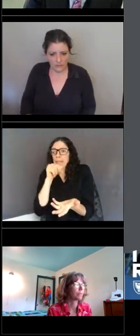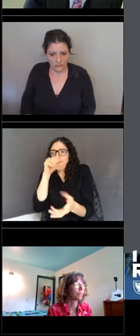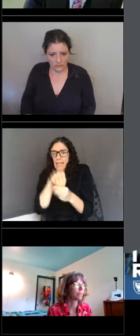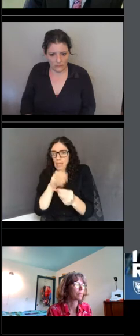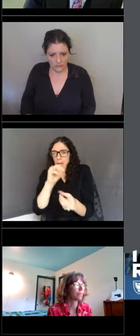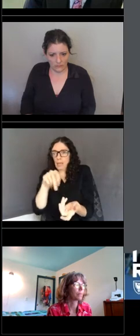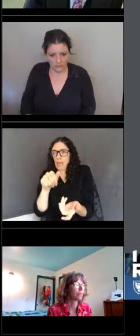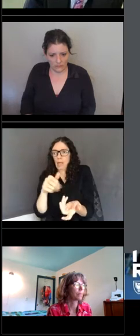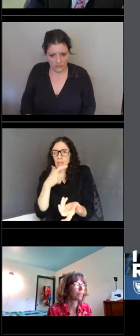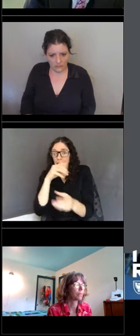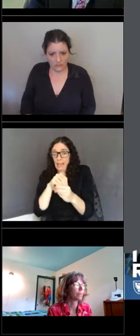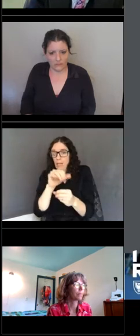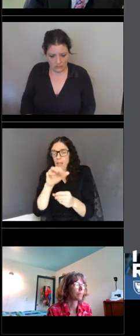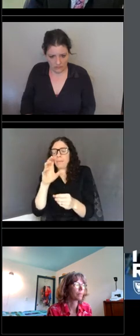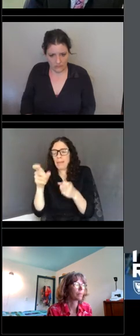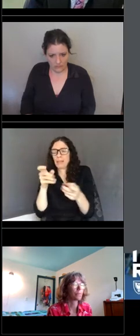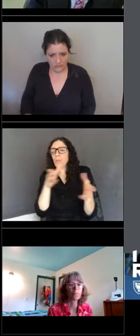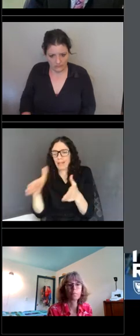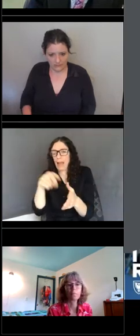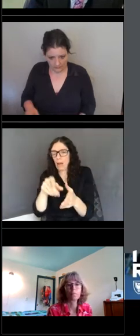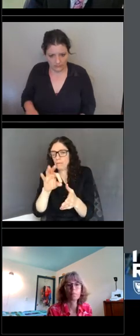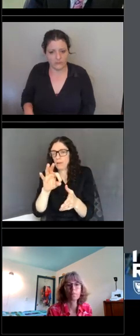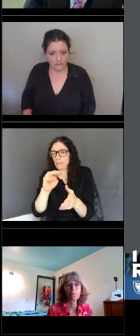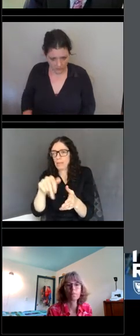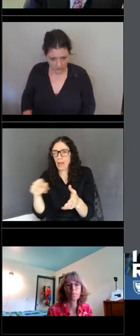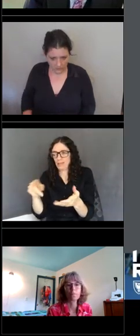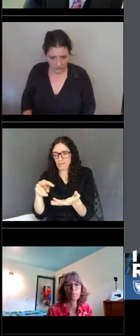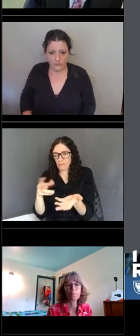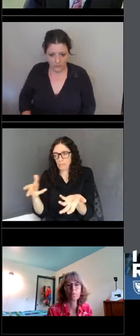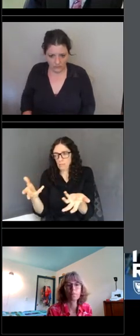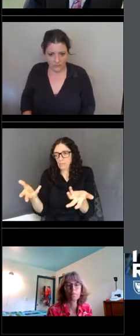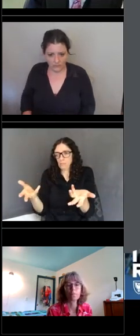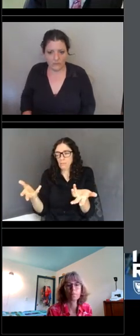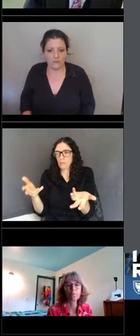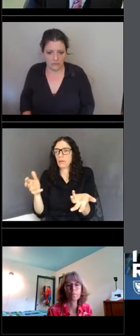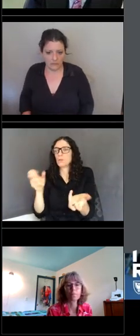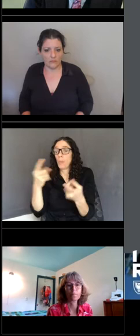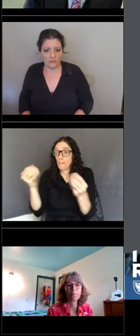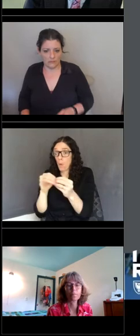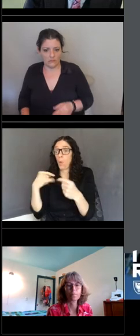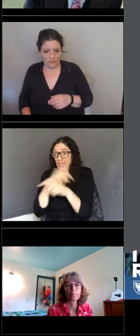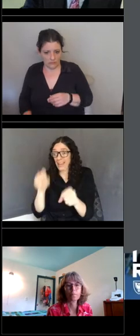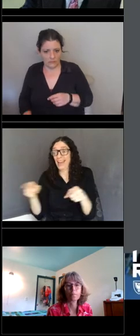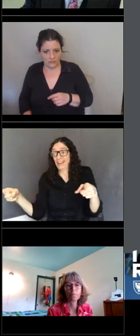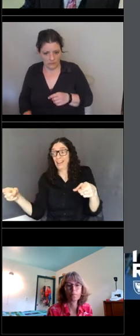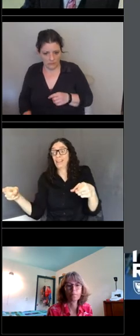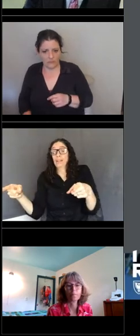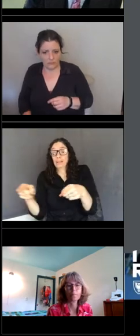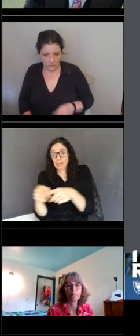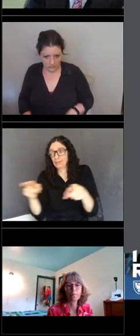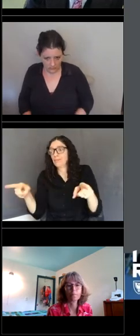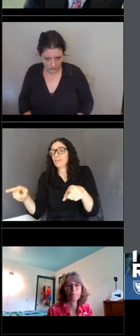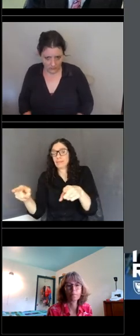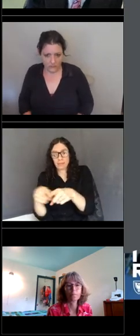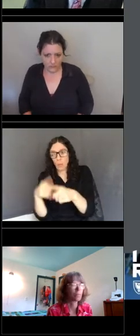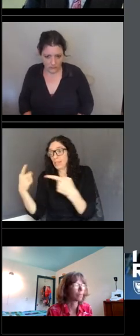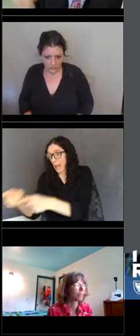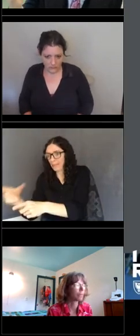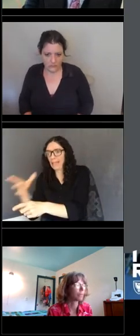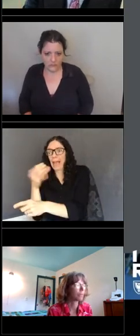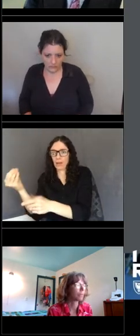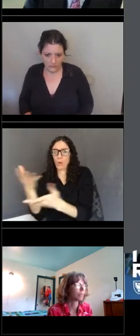management plan and will be most likely more in their standard operating procedures. And so for us to be able to get access to that is now the next step after